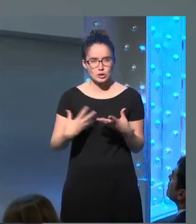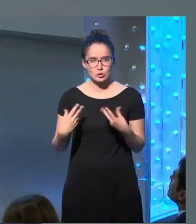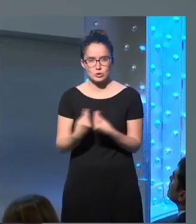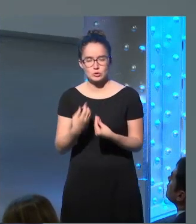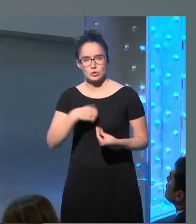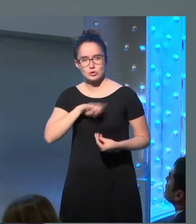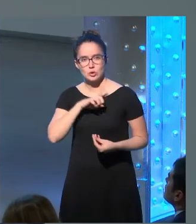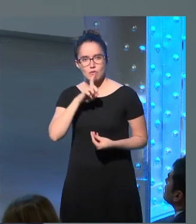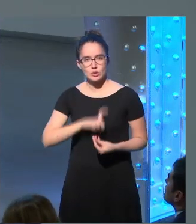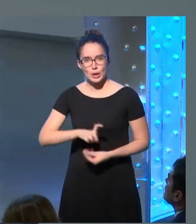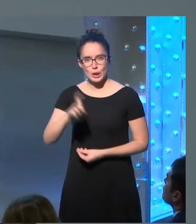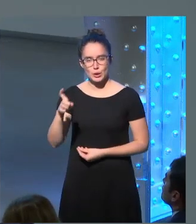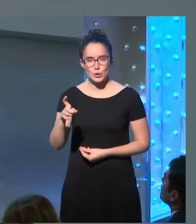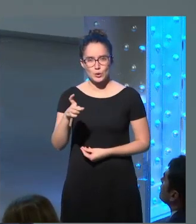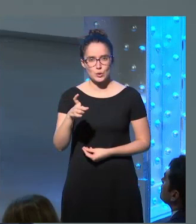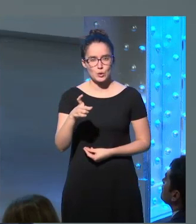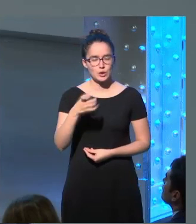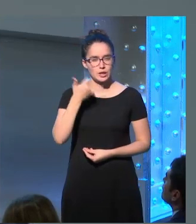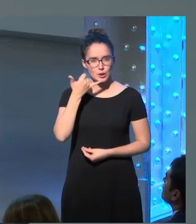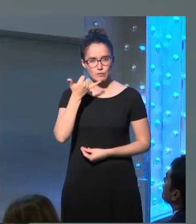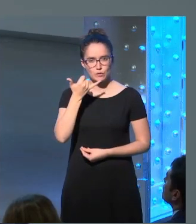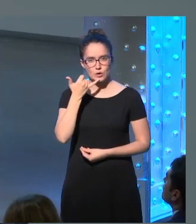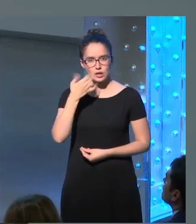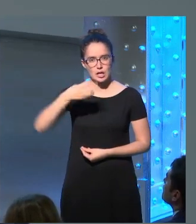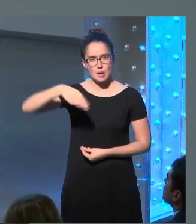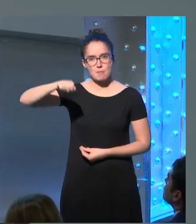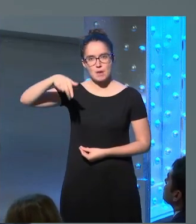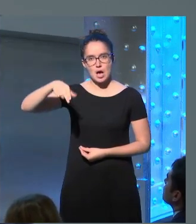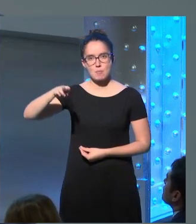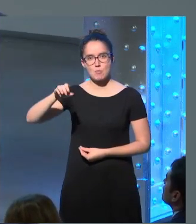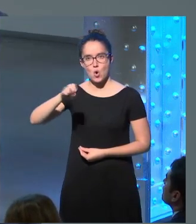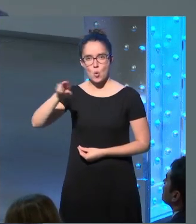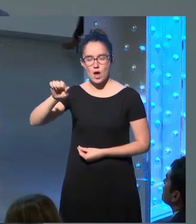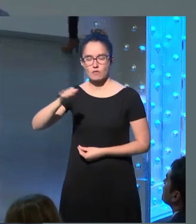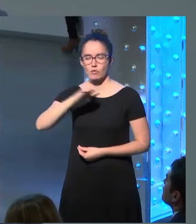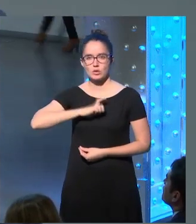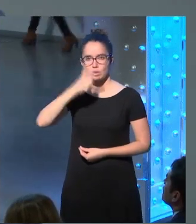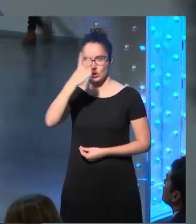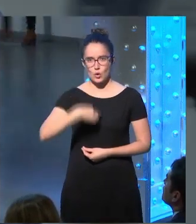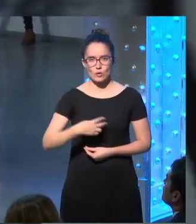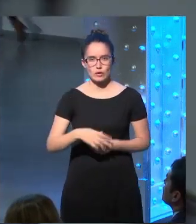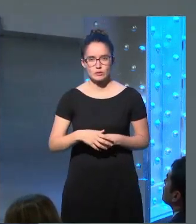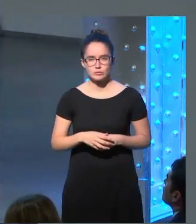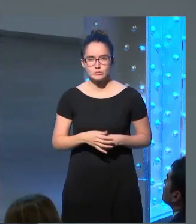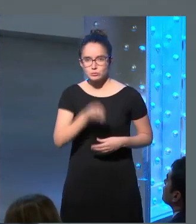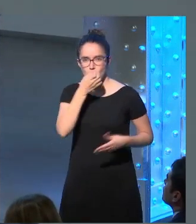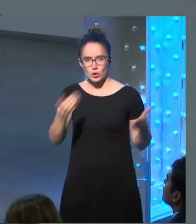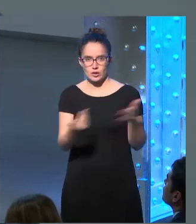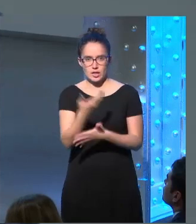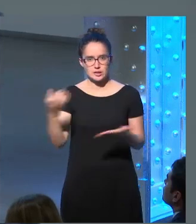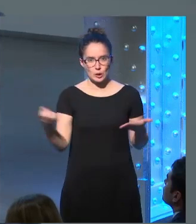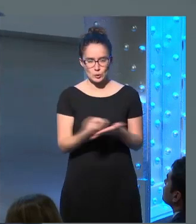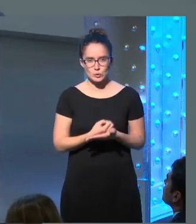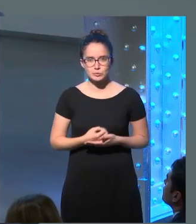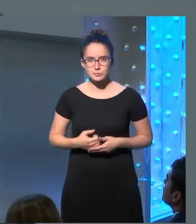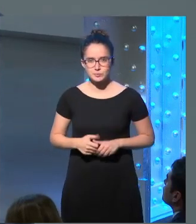co-organizers together with us, the Telefónica Foundation, Manpower Group, ONCE Foundation.